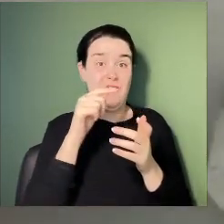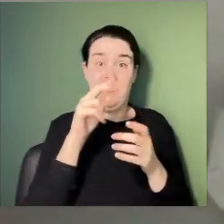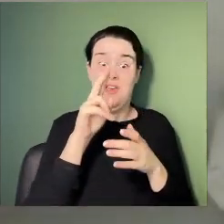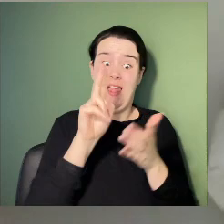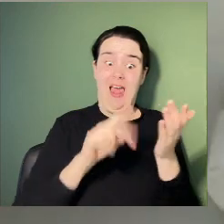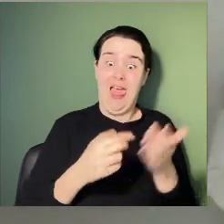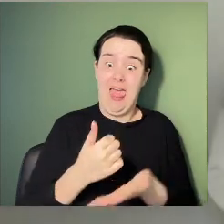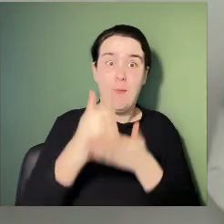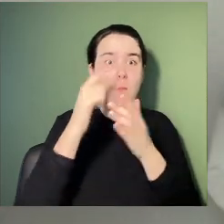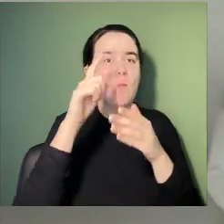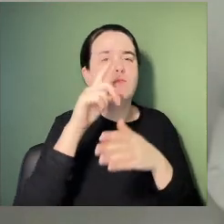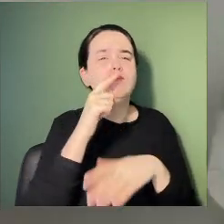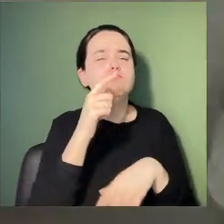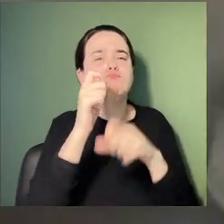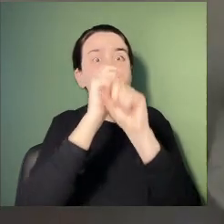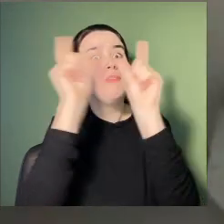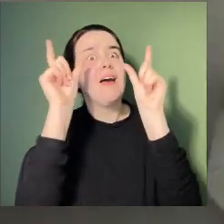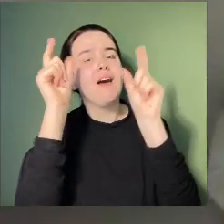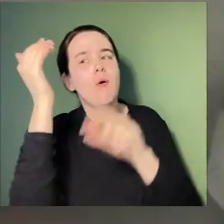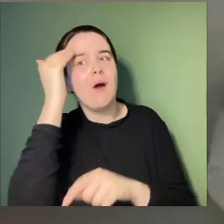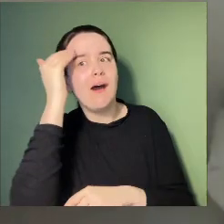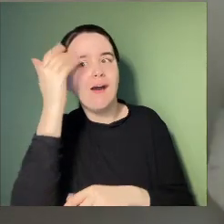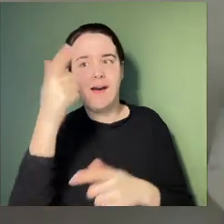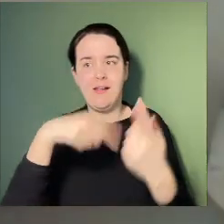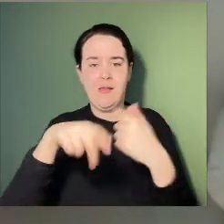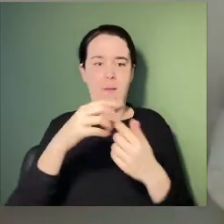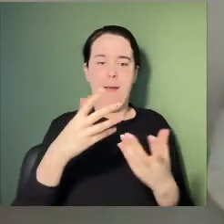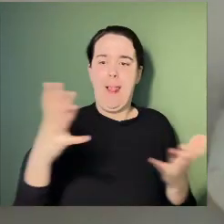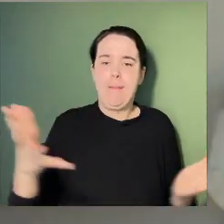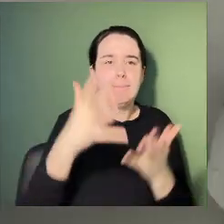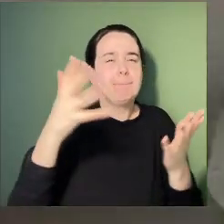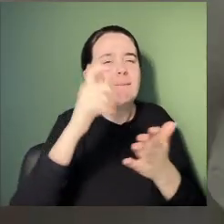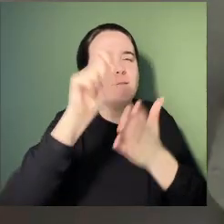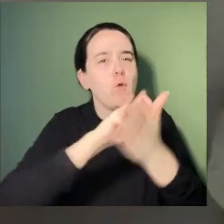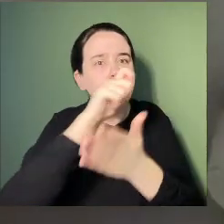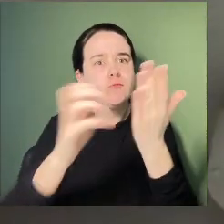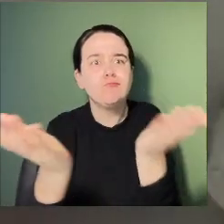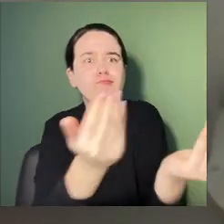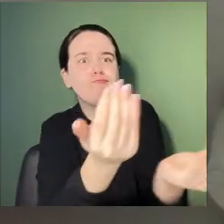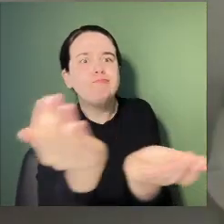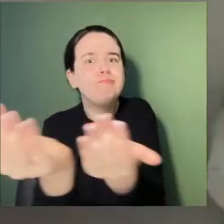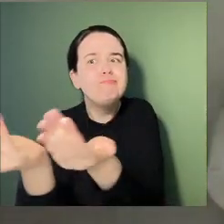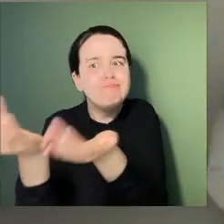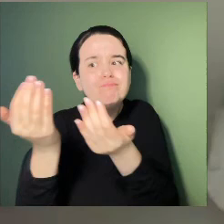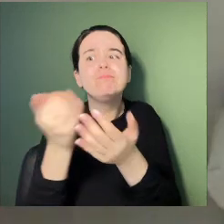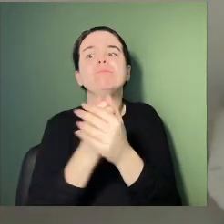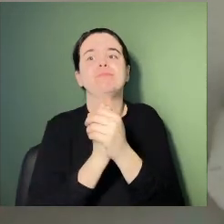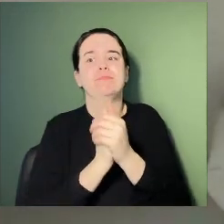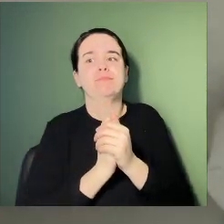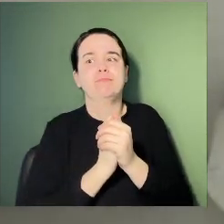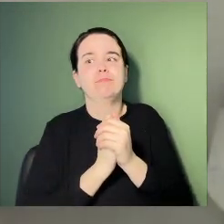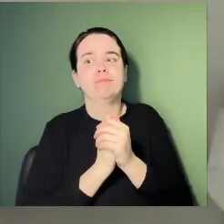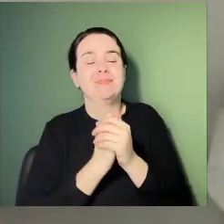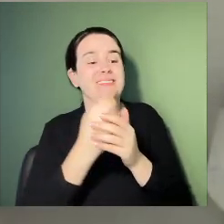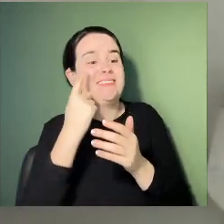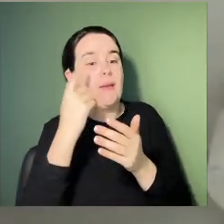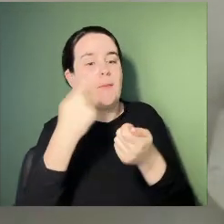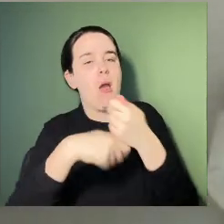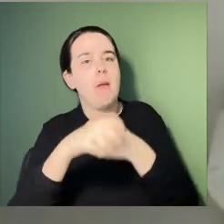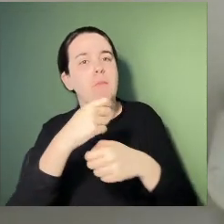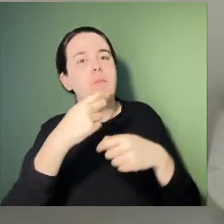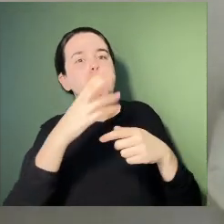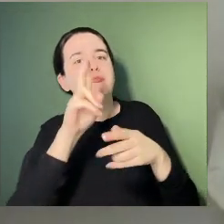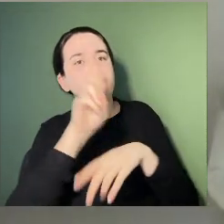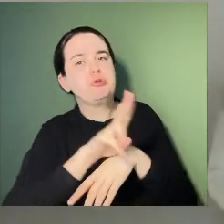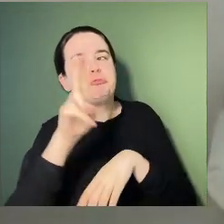to boost voter regularization process, like we have seen. For us at Go, during the electoral